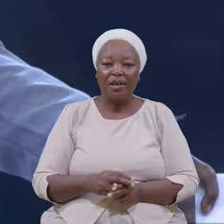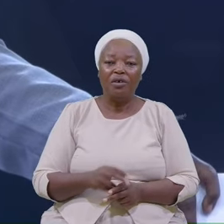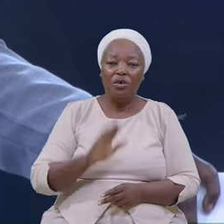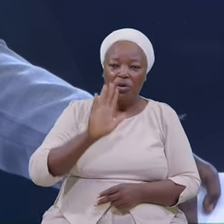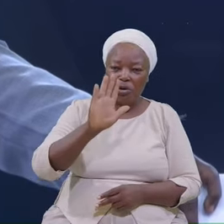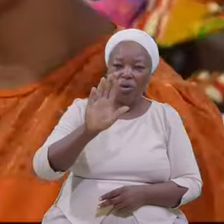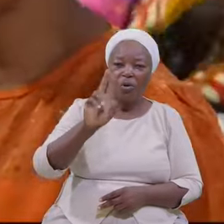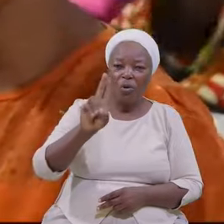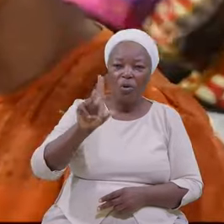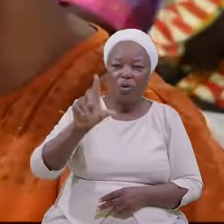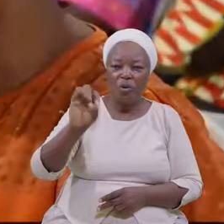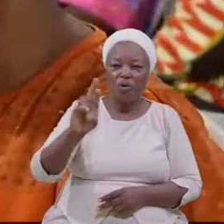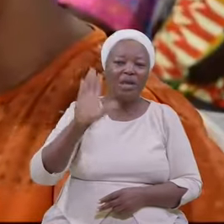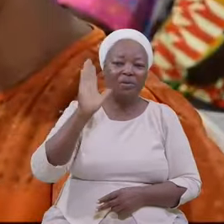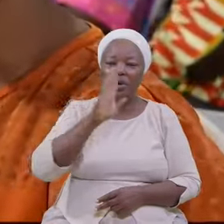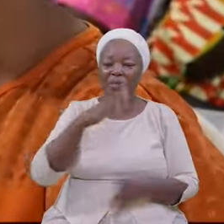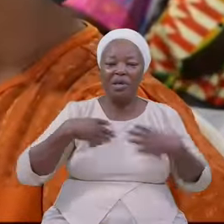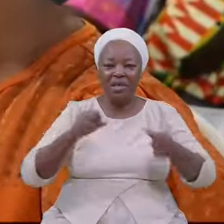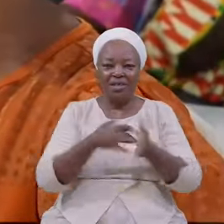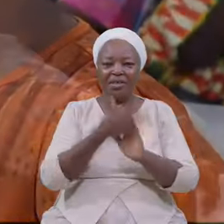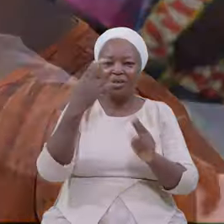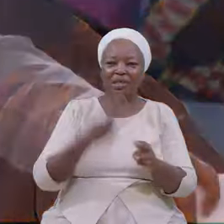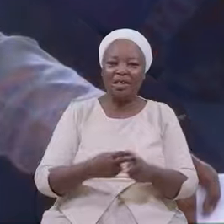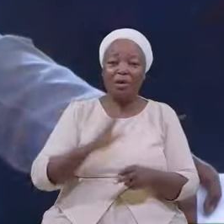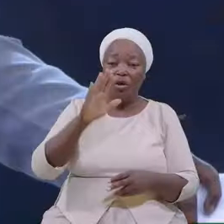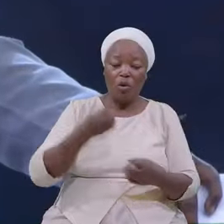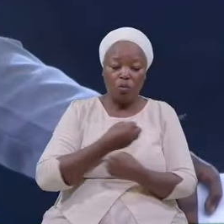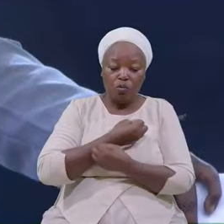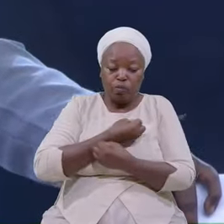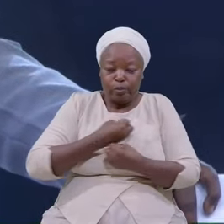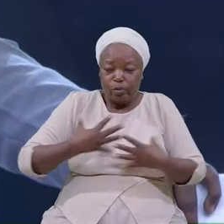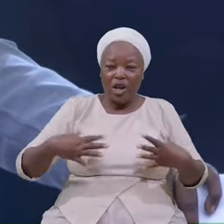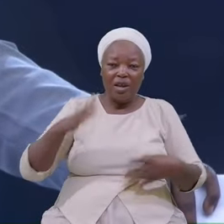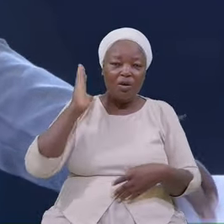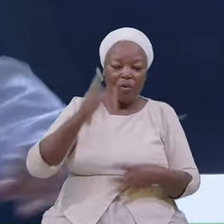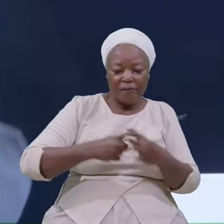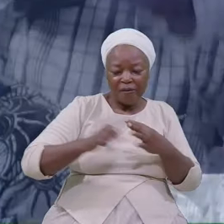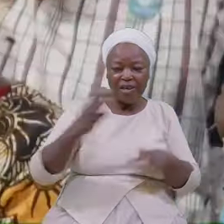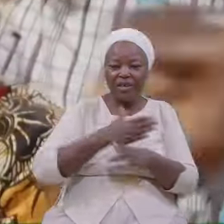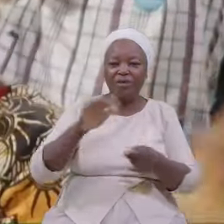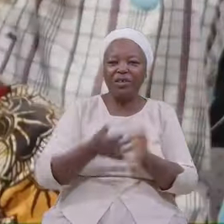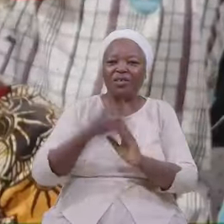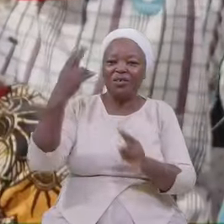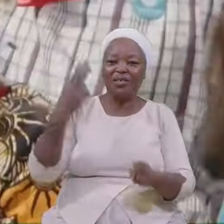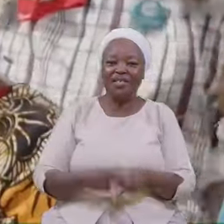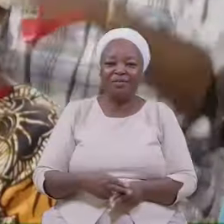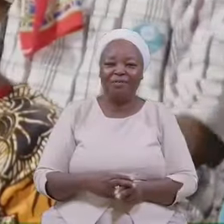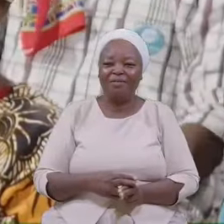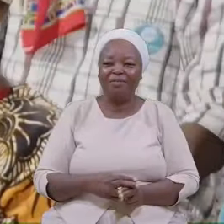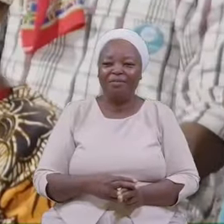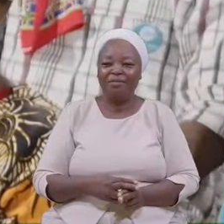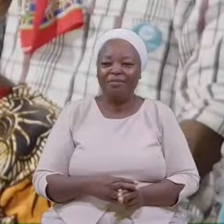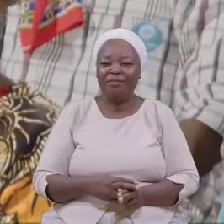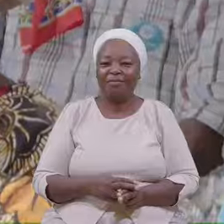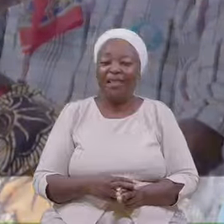cancer. Ton ulcère sera guéri. Your swelling will vanish away. Tes tumeurs vont disparaître.